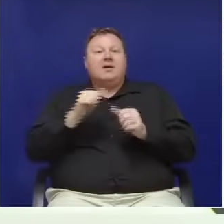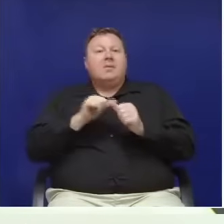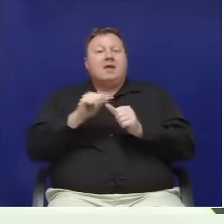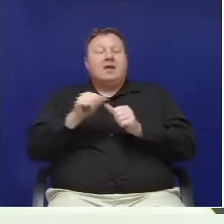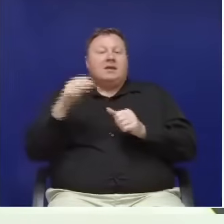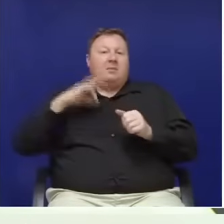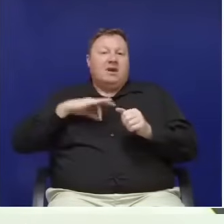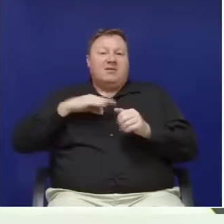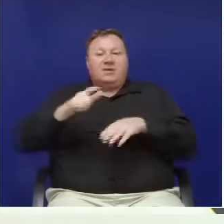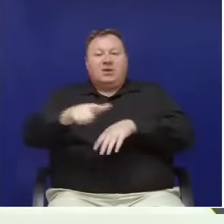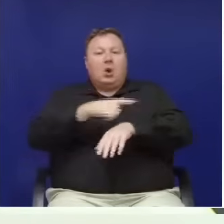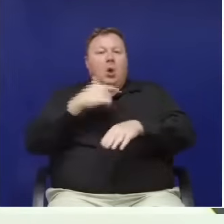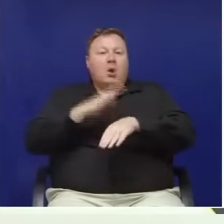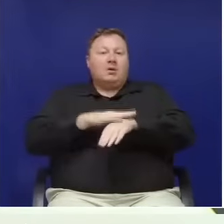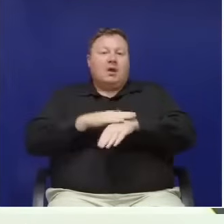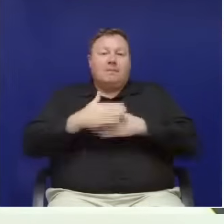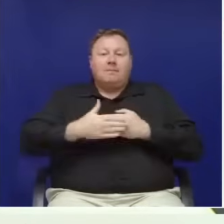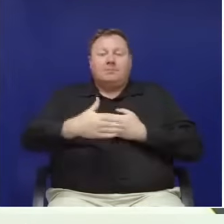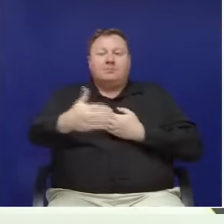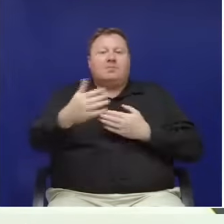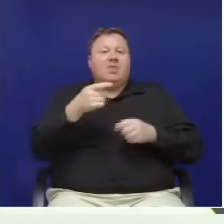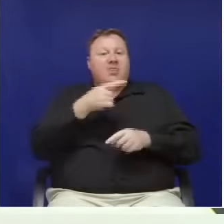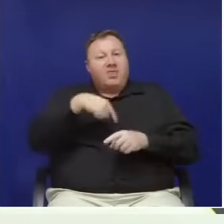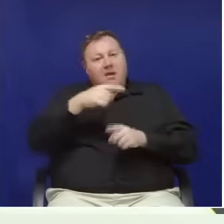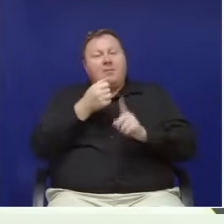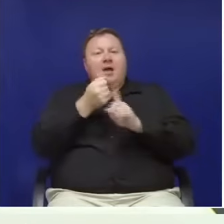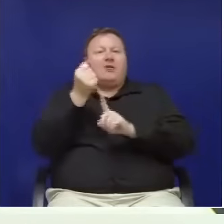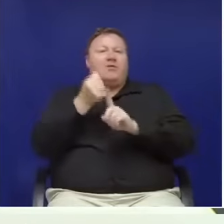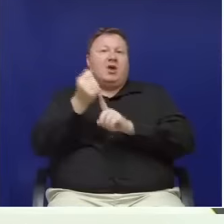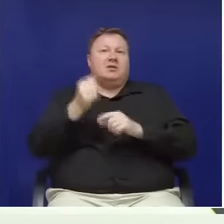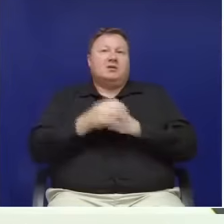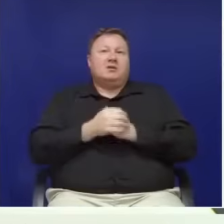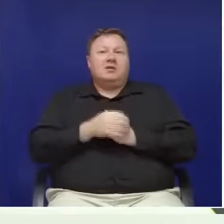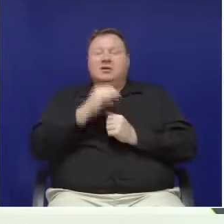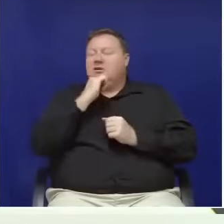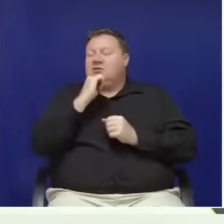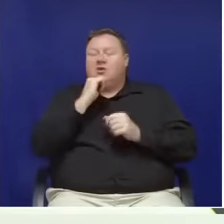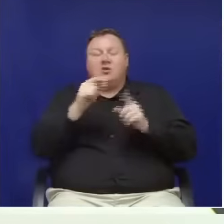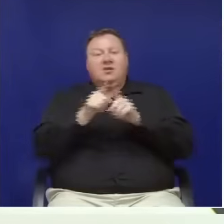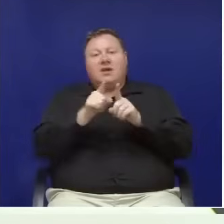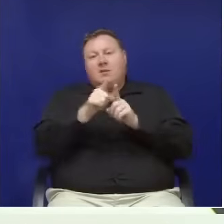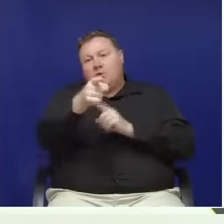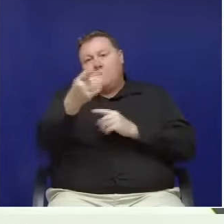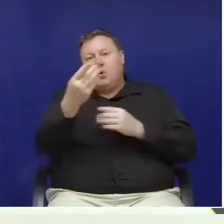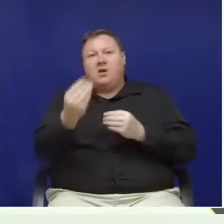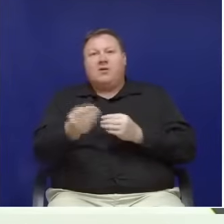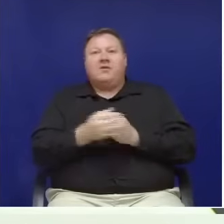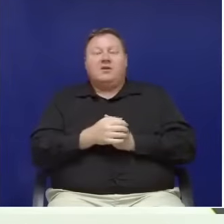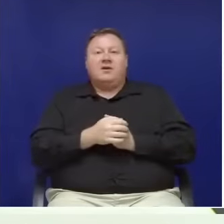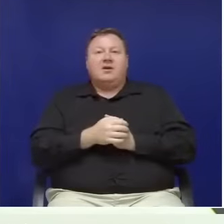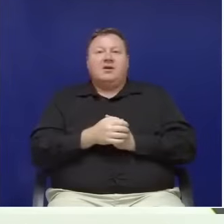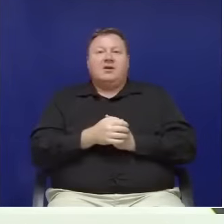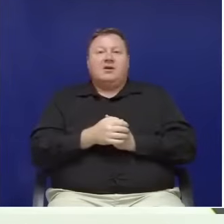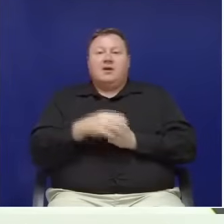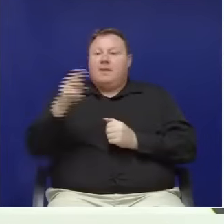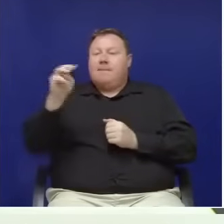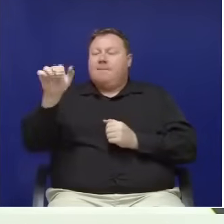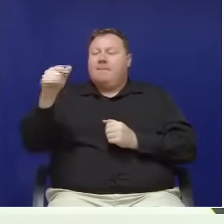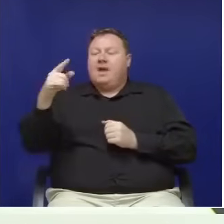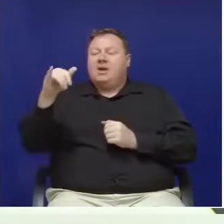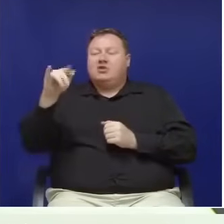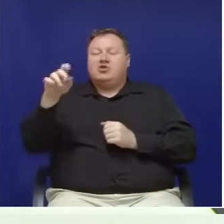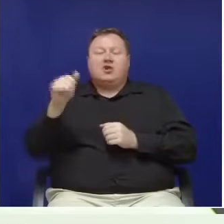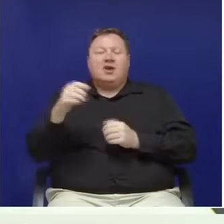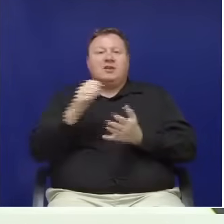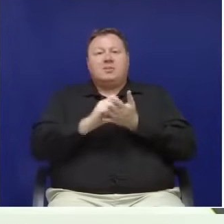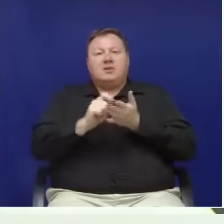term. That's what they've been advocating, not what I think you have. The issue of magistrates' petition, what they've